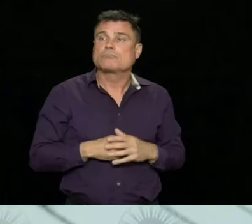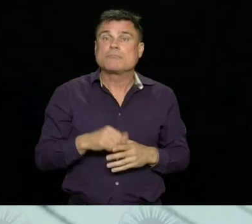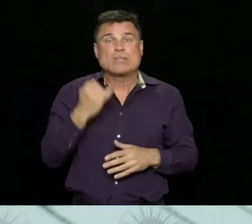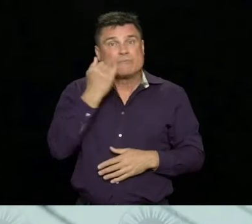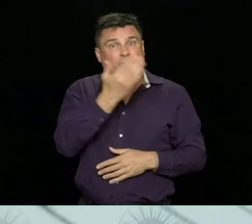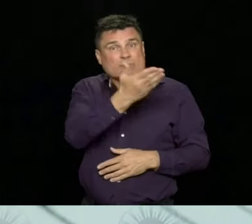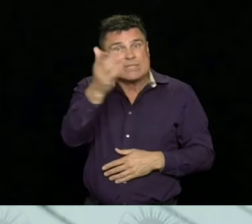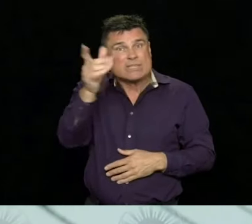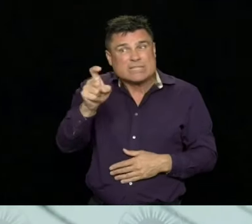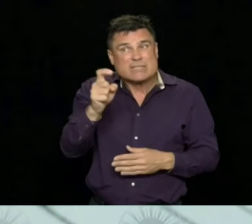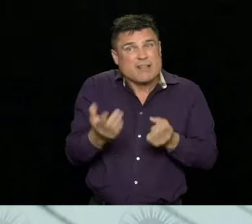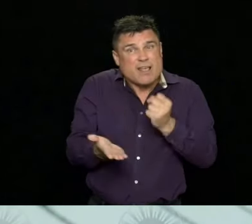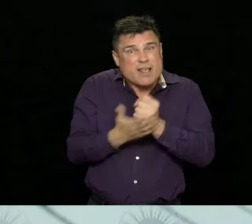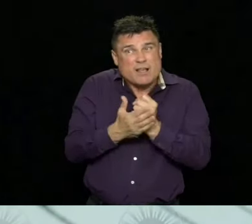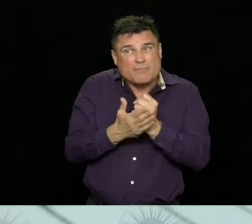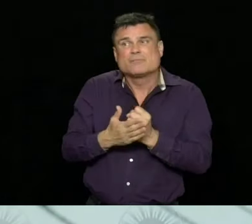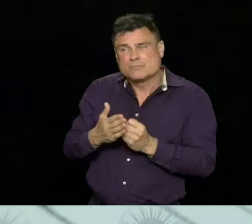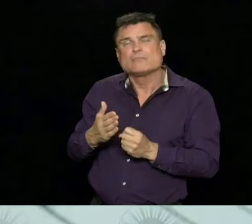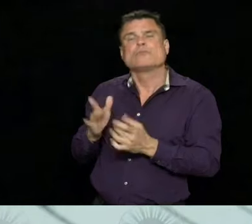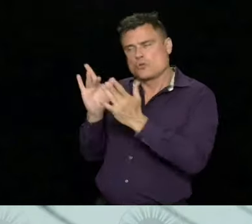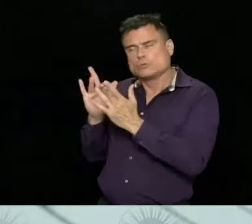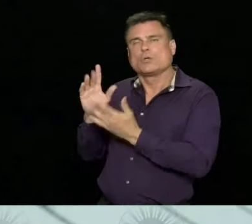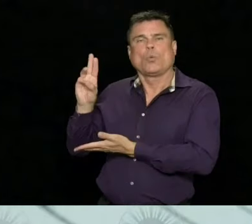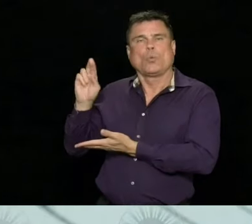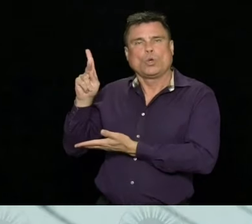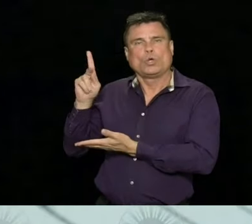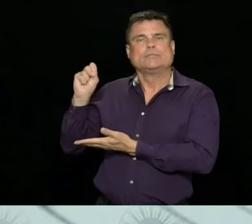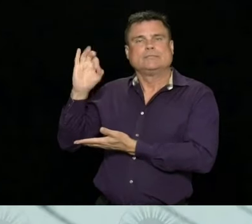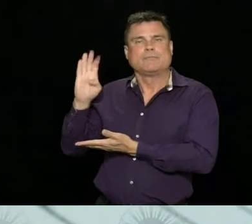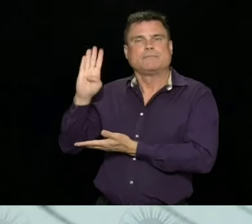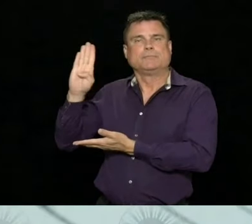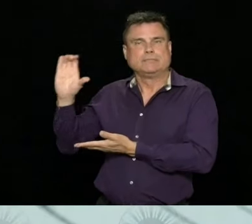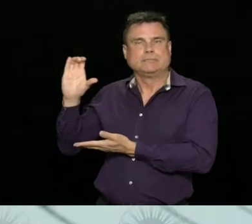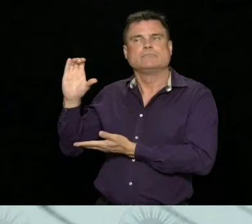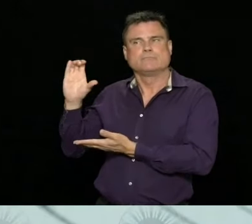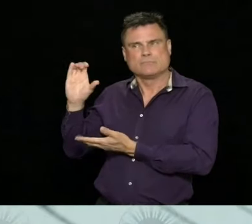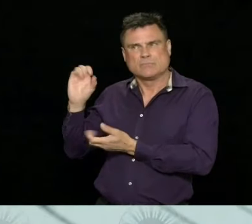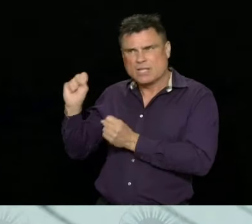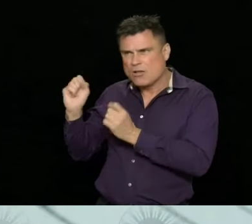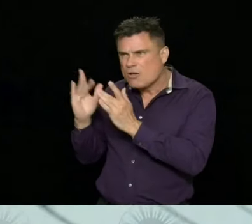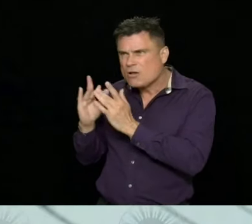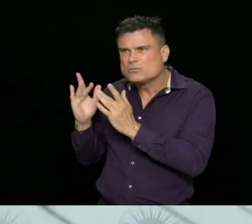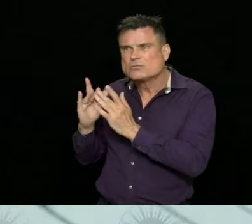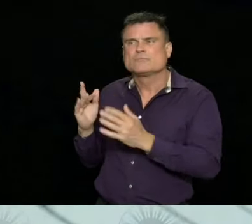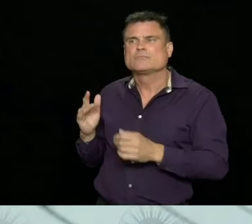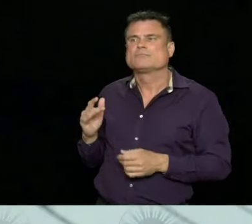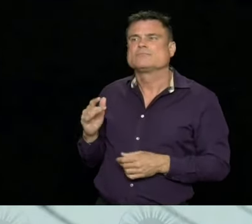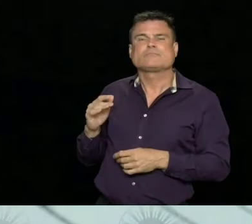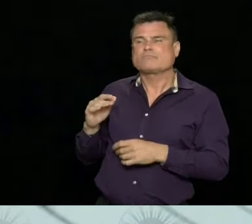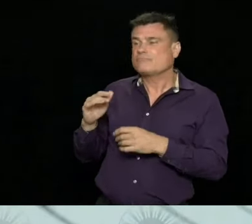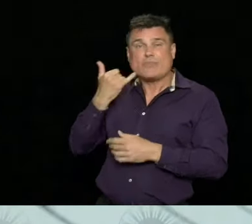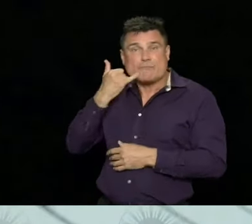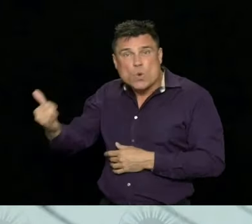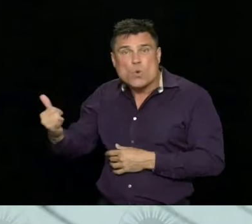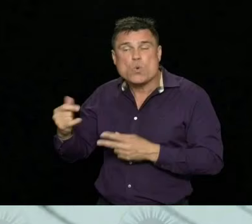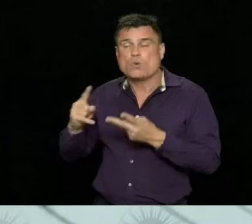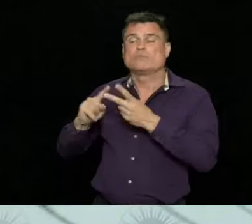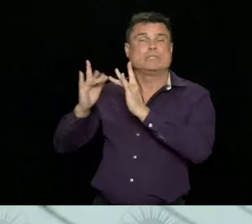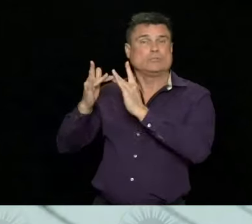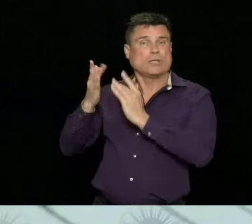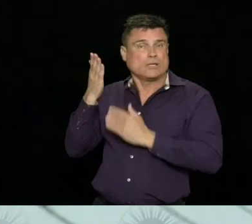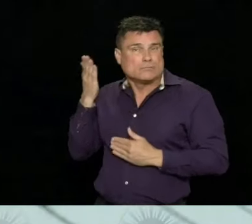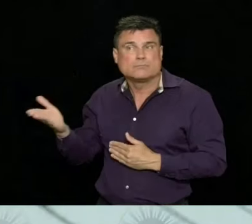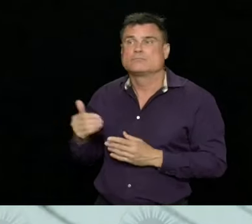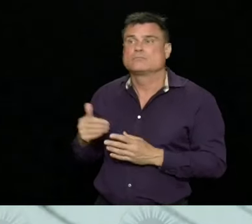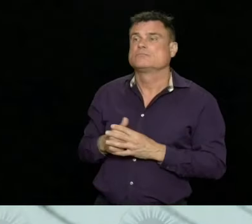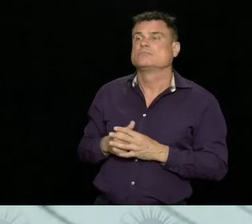follow their website and build upon those guidelines their own business-specific safety